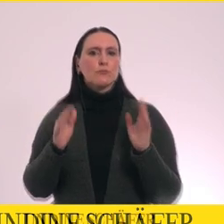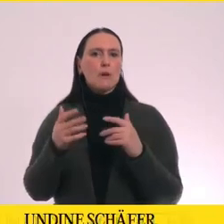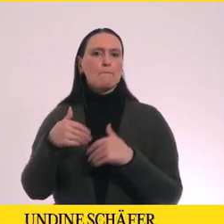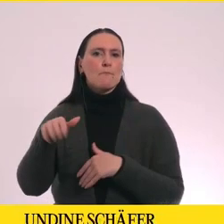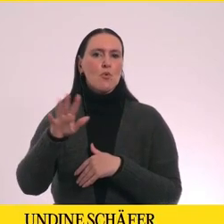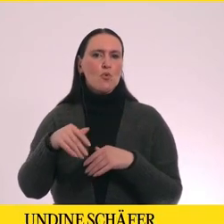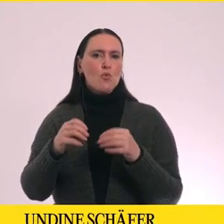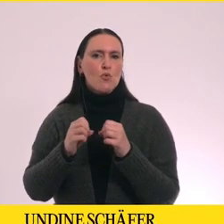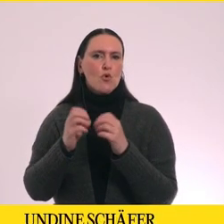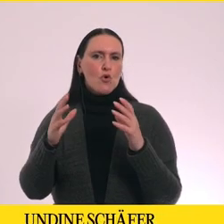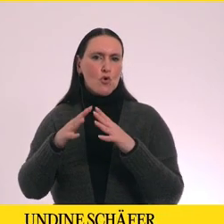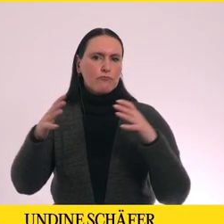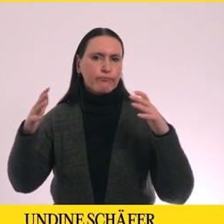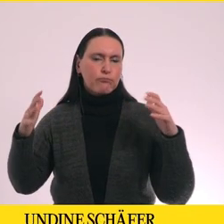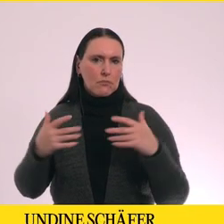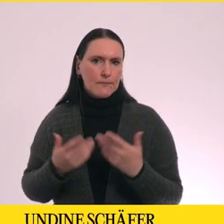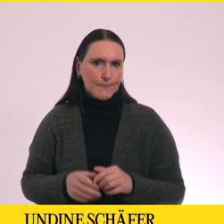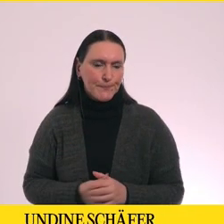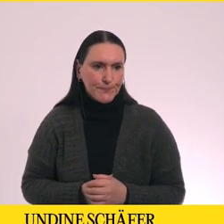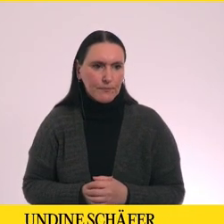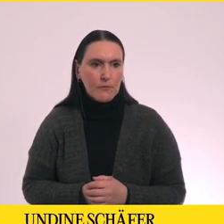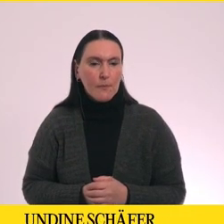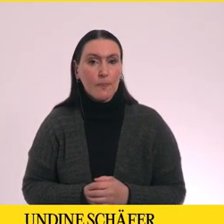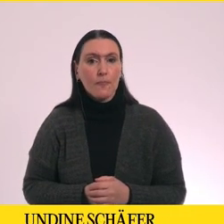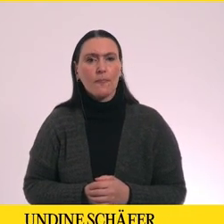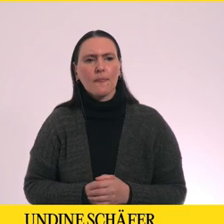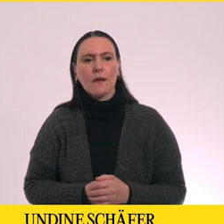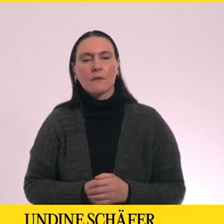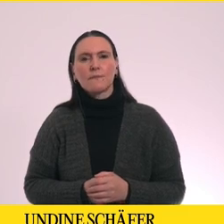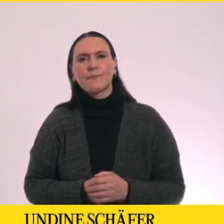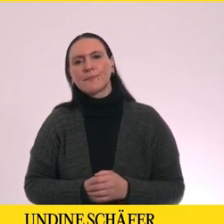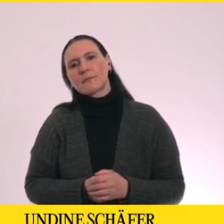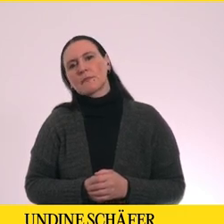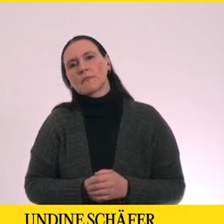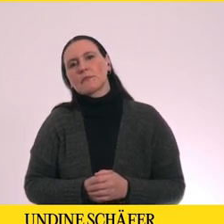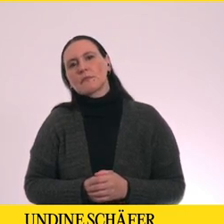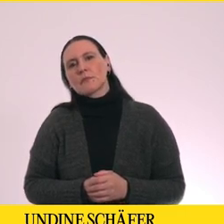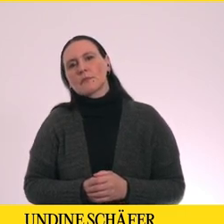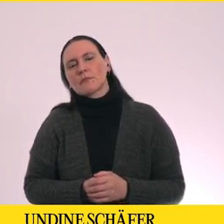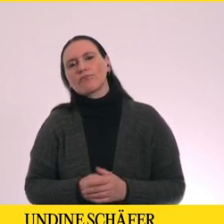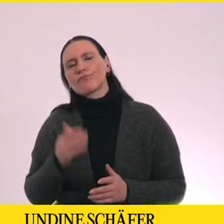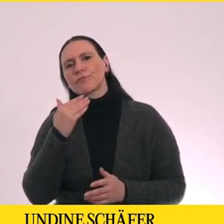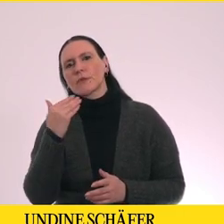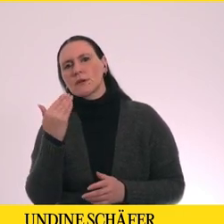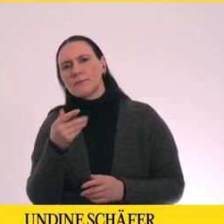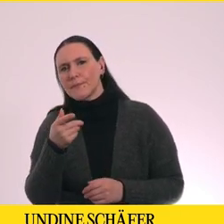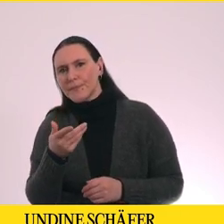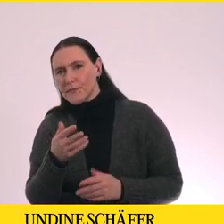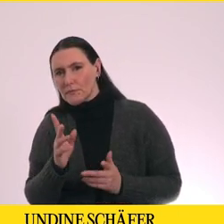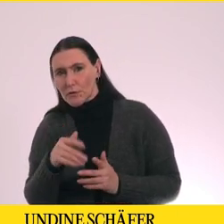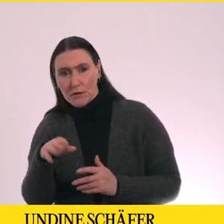Thank you. I mean, I'd like to maybe hear a bit more about that work that you do in terms of sort